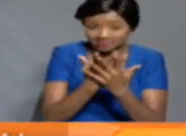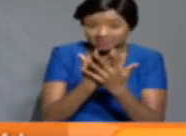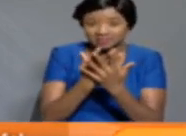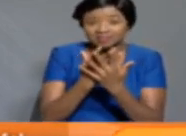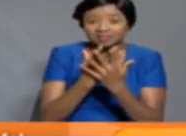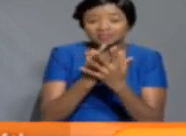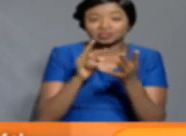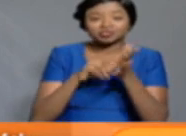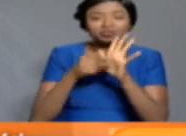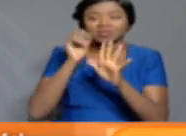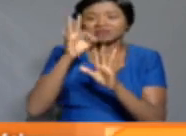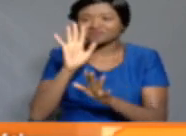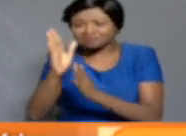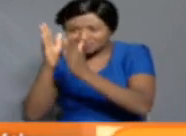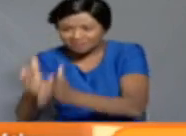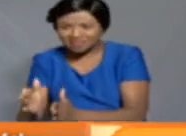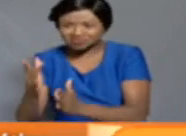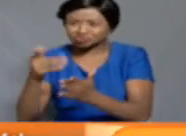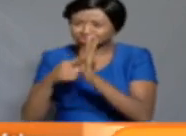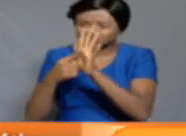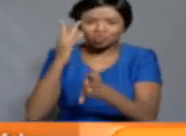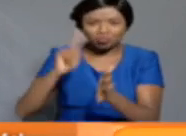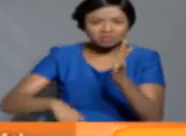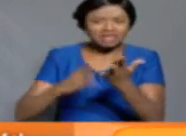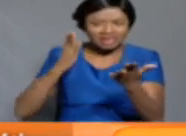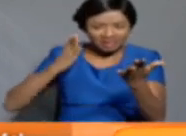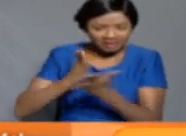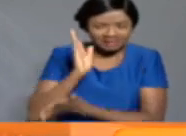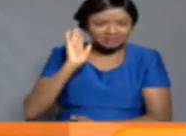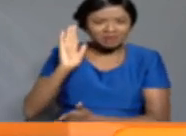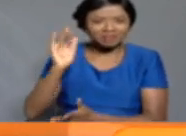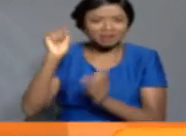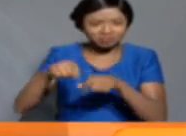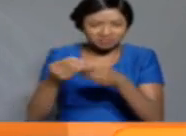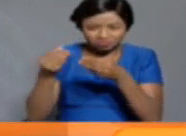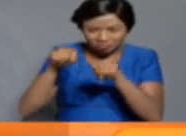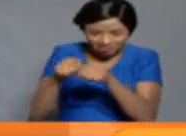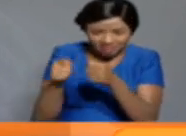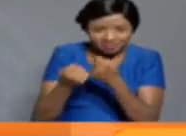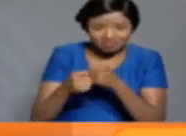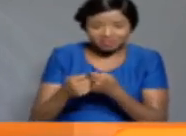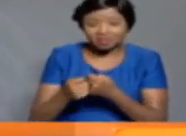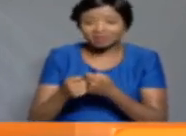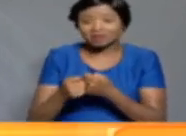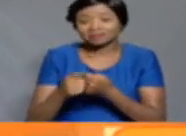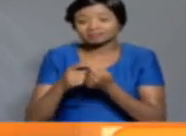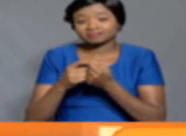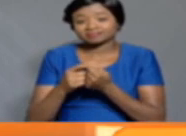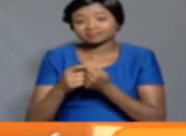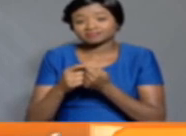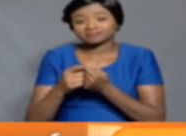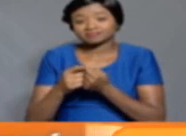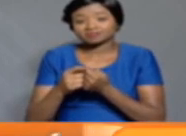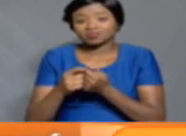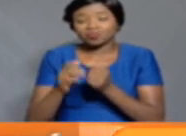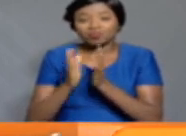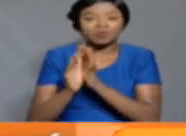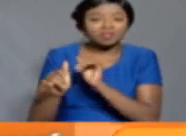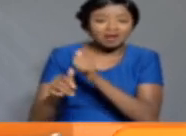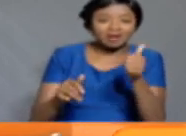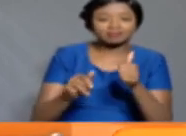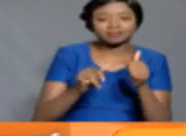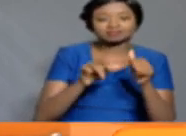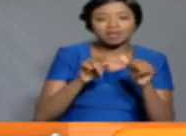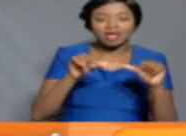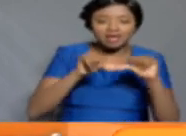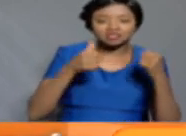the applicant demonstrate that his or her right to liberty is likely to be compromised or breached unlawfully by an organ of the state that is supposed